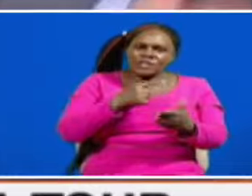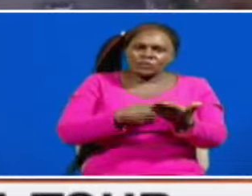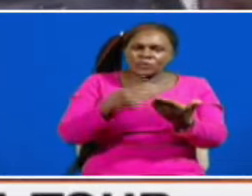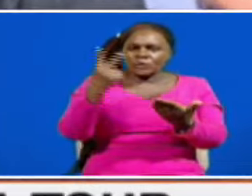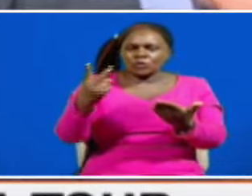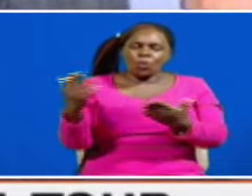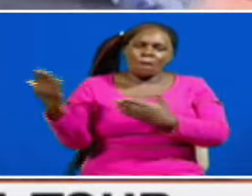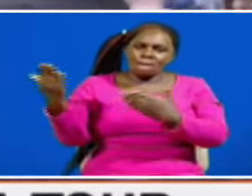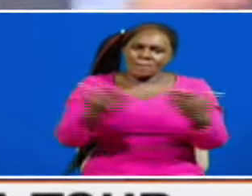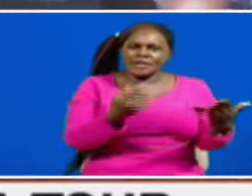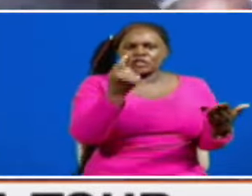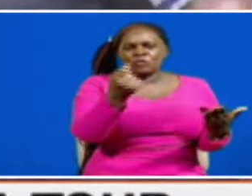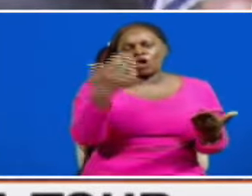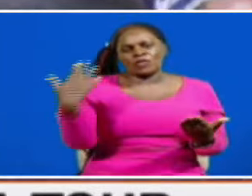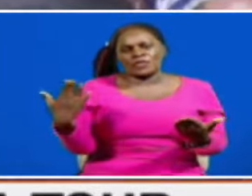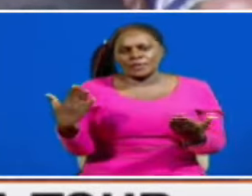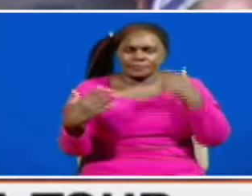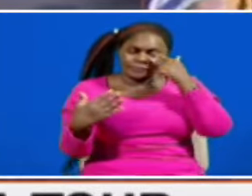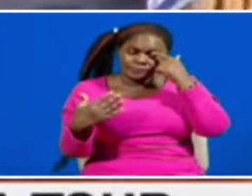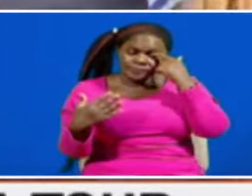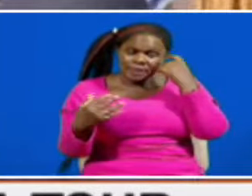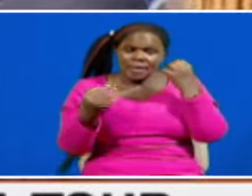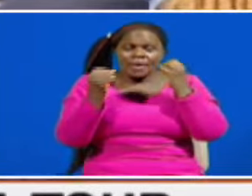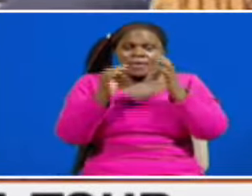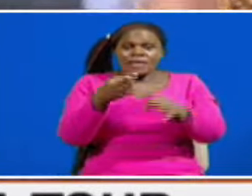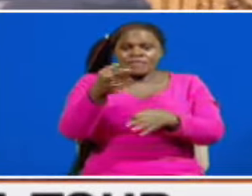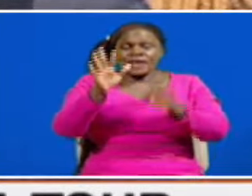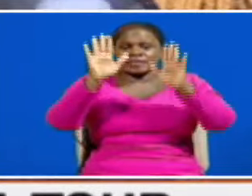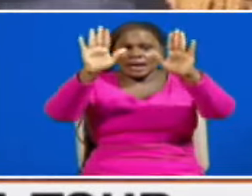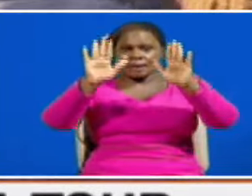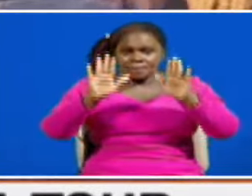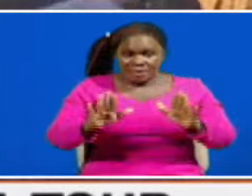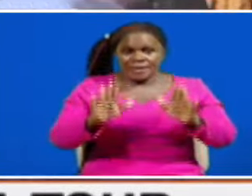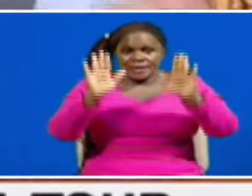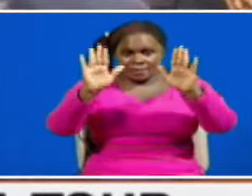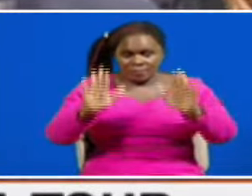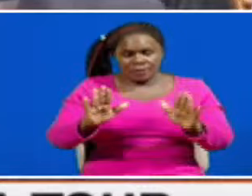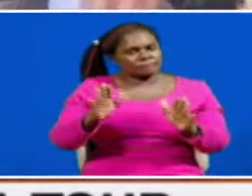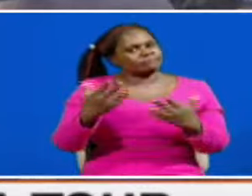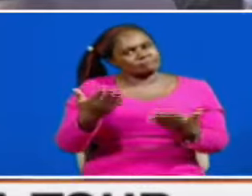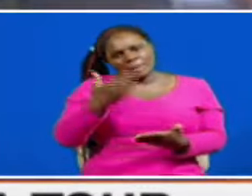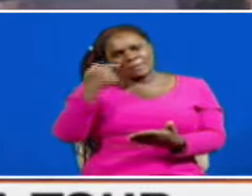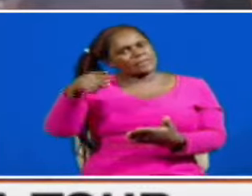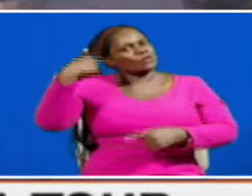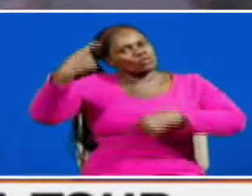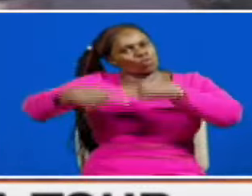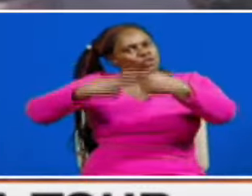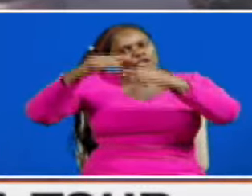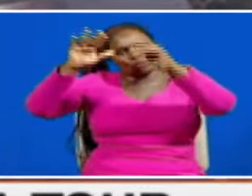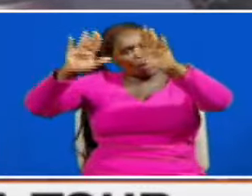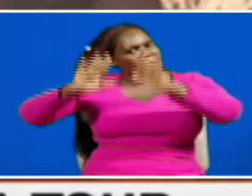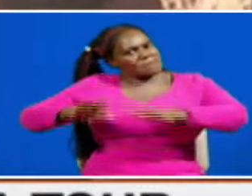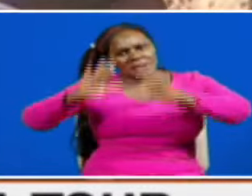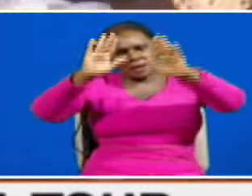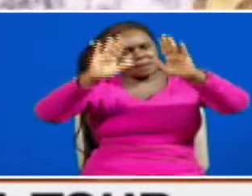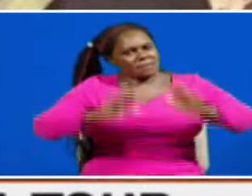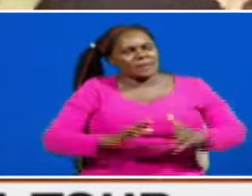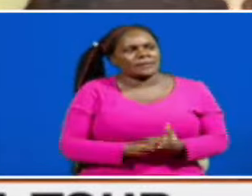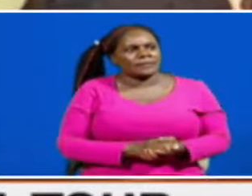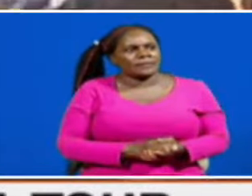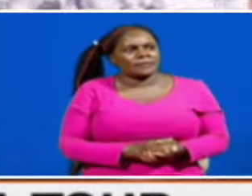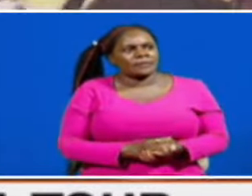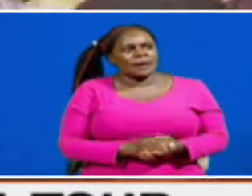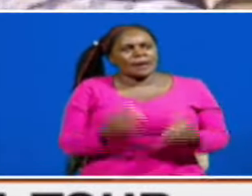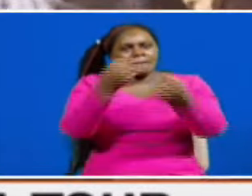kidogo. Ukimaliza wiki mbili, unakuja na unakuja kitu kidogo. Kama hii ndio wanasema ni campaign, endelea kufanya. Huyu